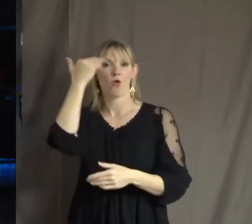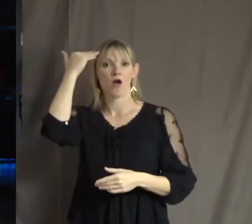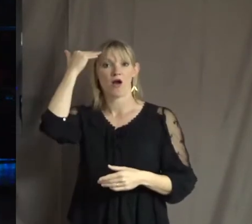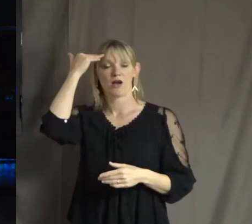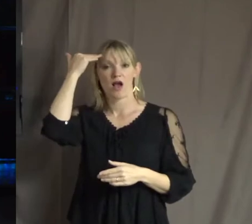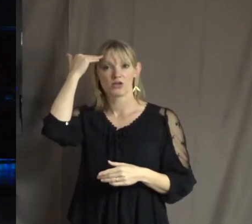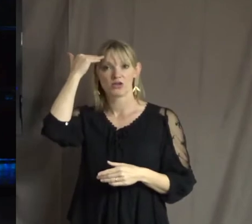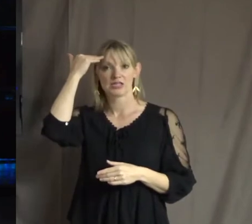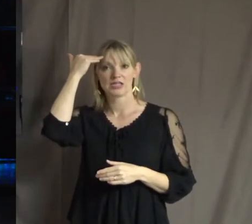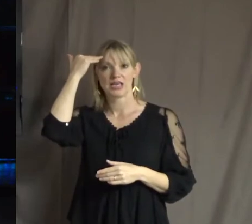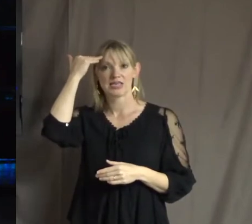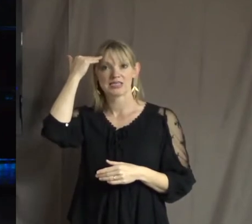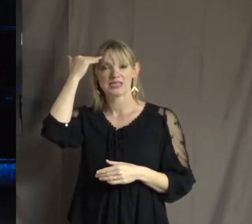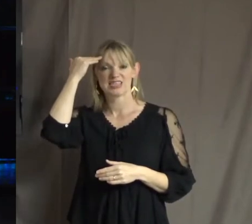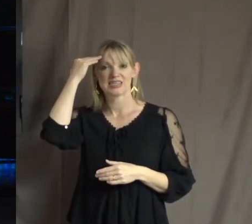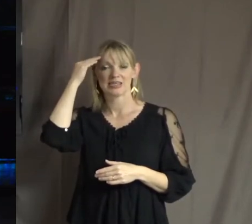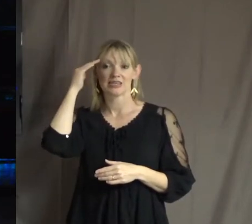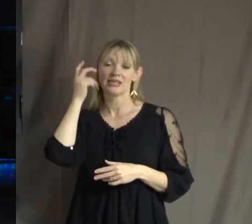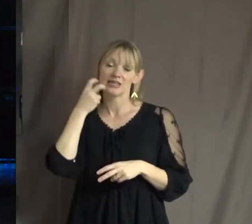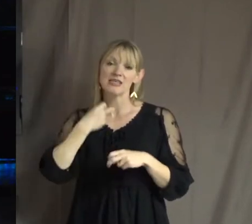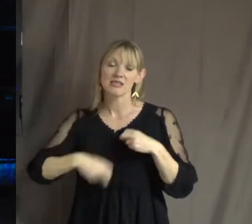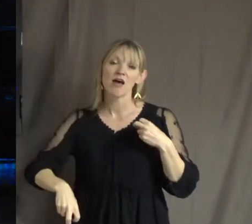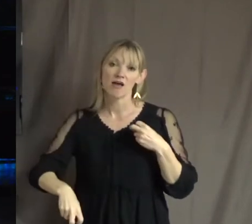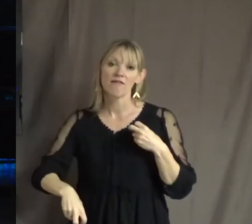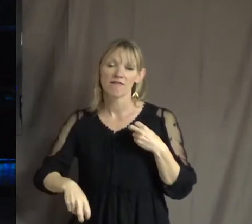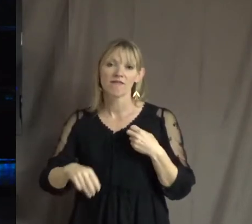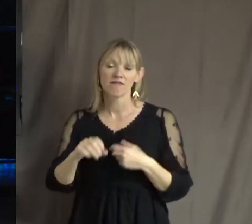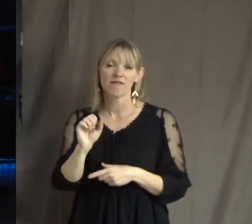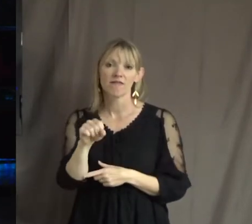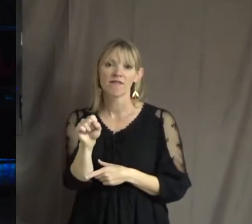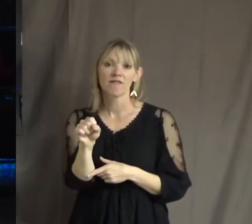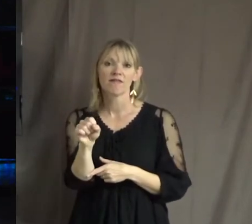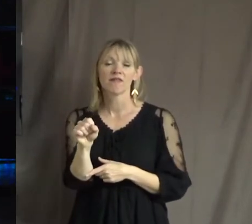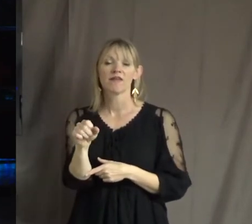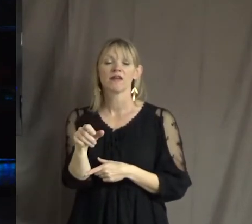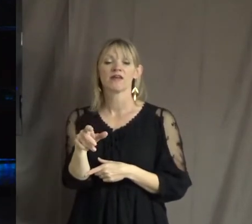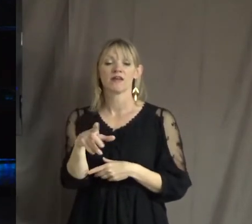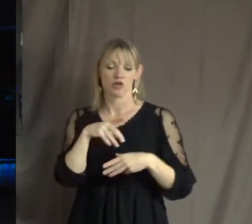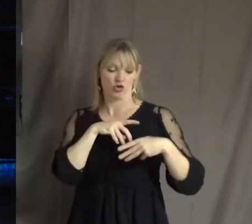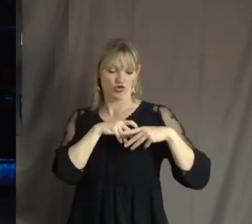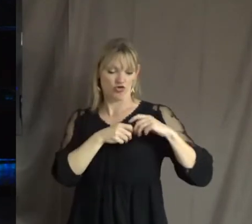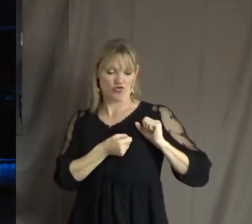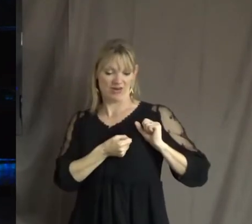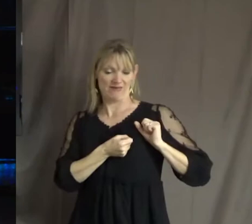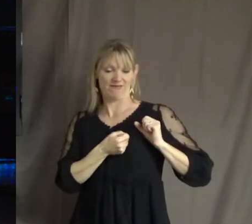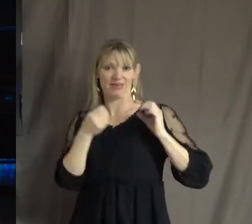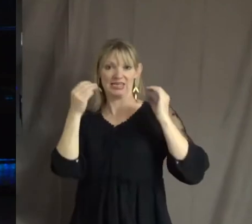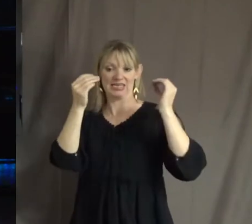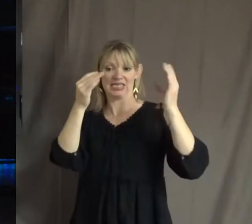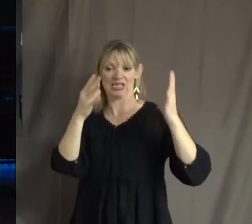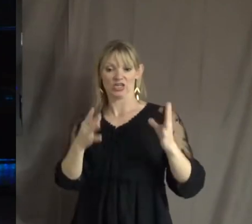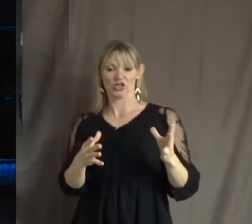hard task master. And if we look at grief as a teacher, we will grow.